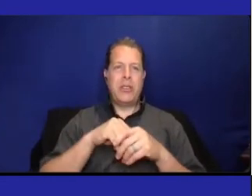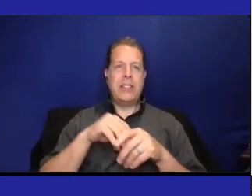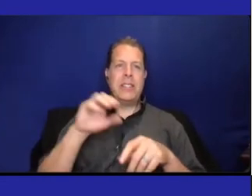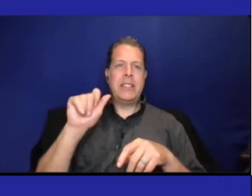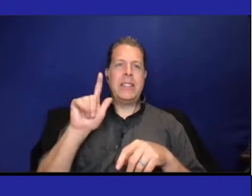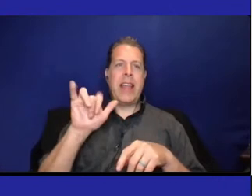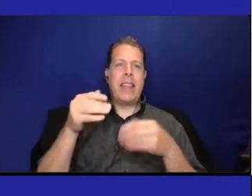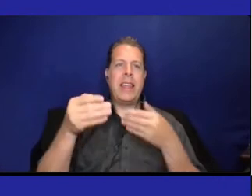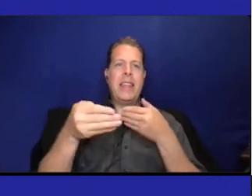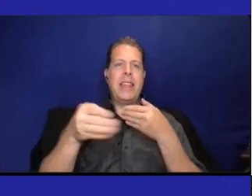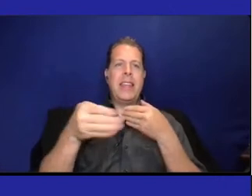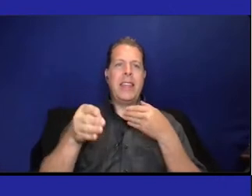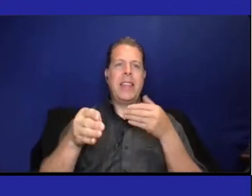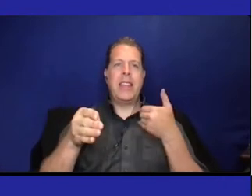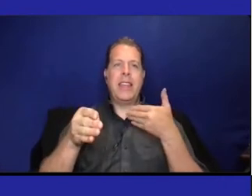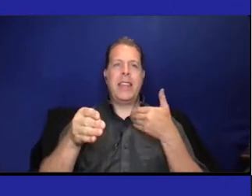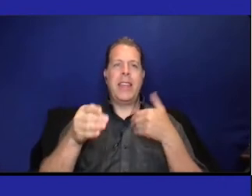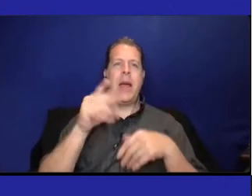learned.